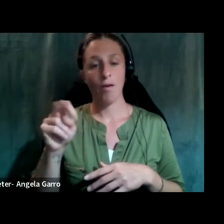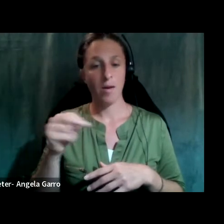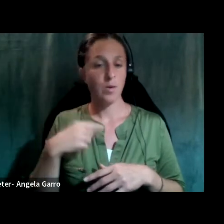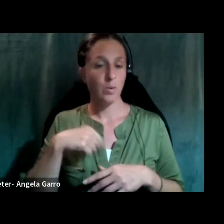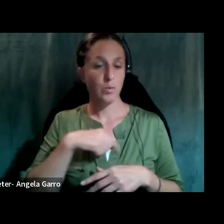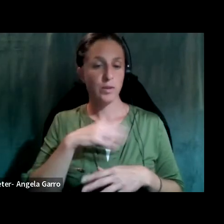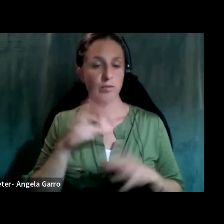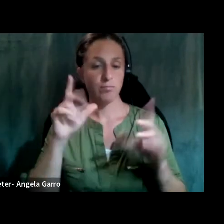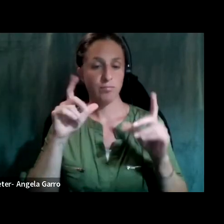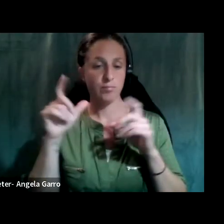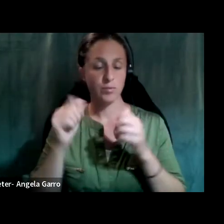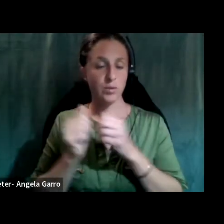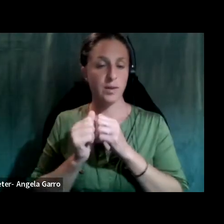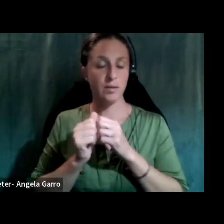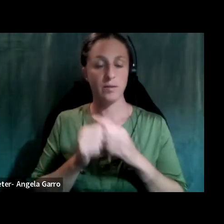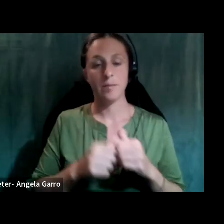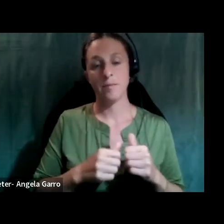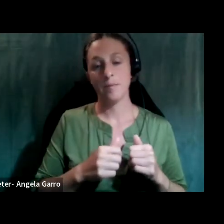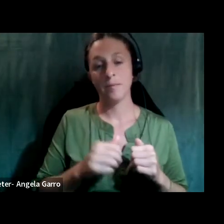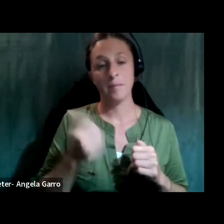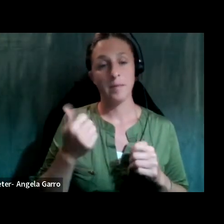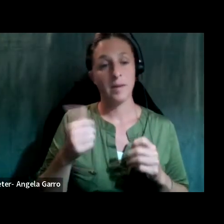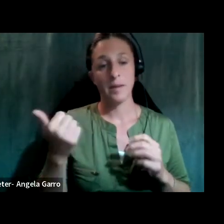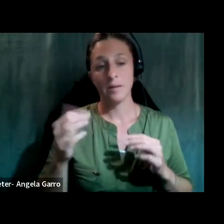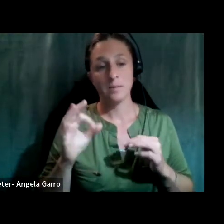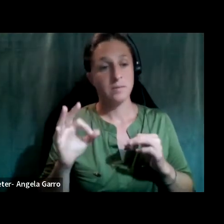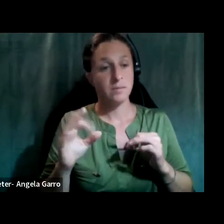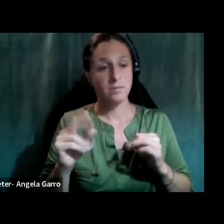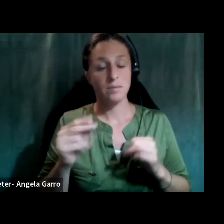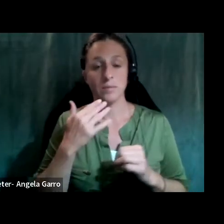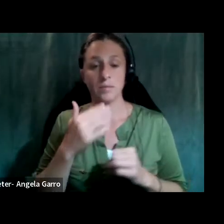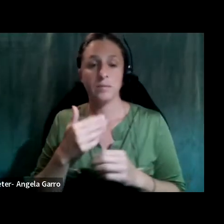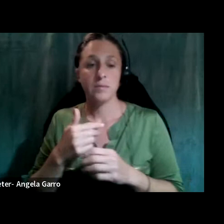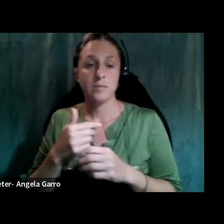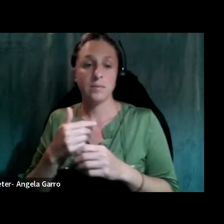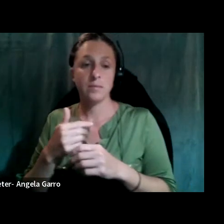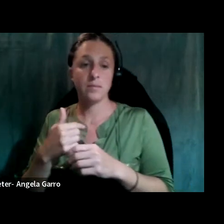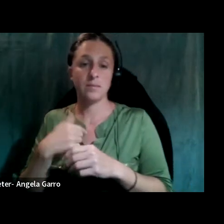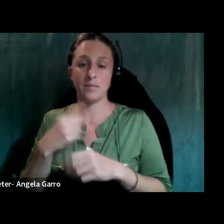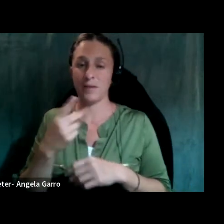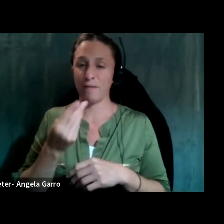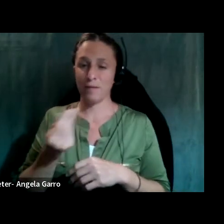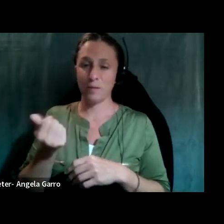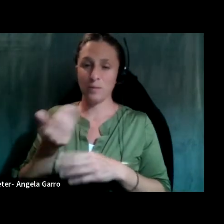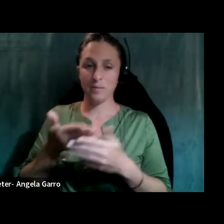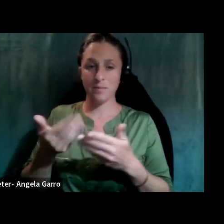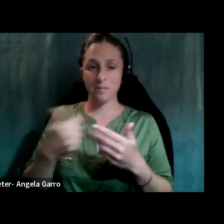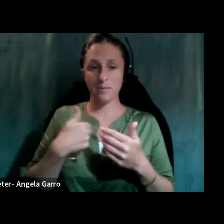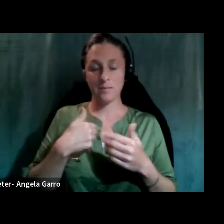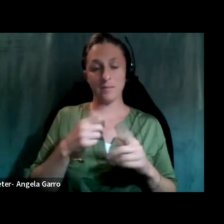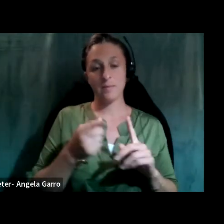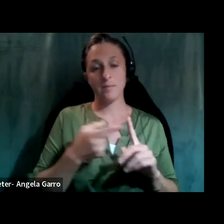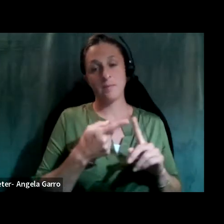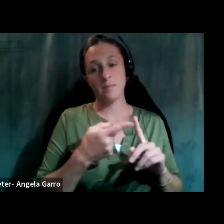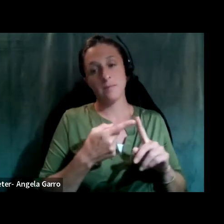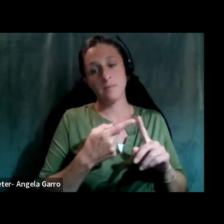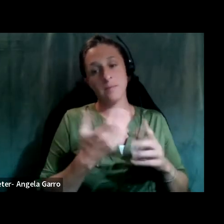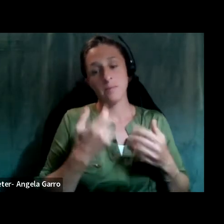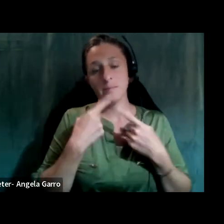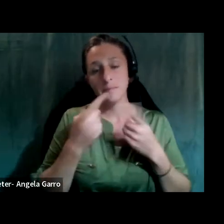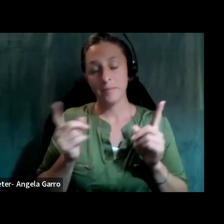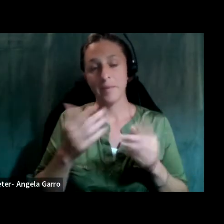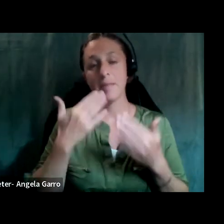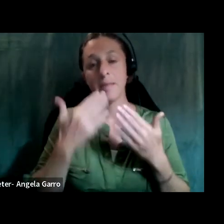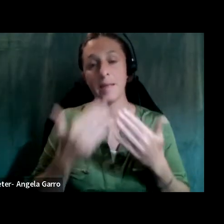right. Anything else? You good? No, I'm good. Okay. So I just have a few things. First, I want to say thank you